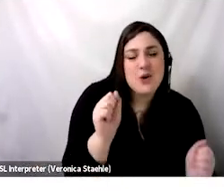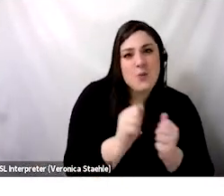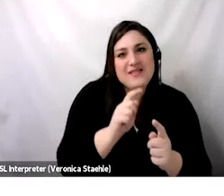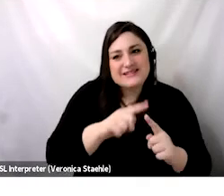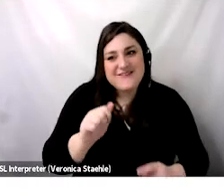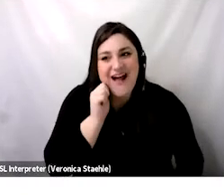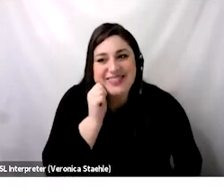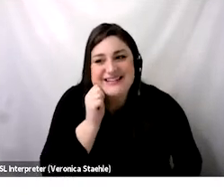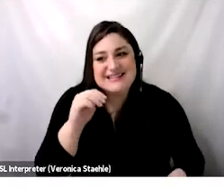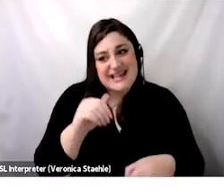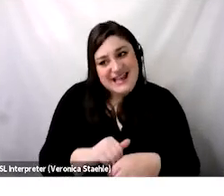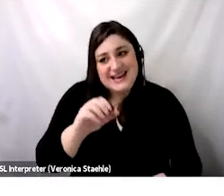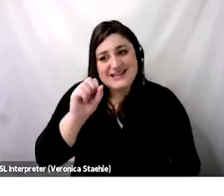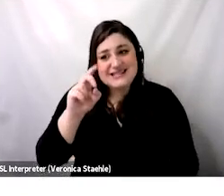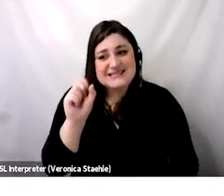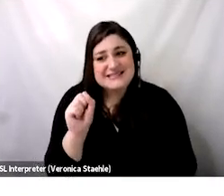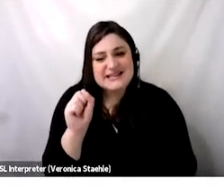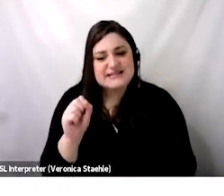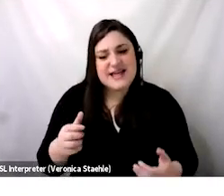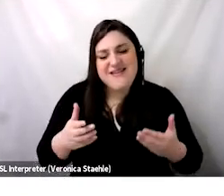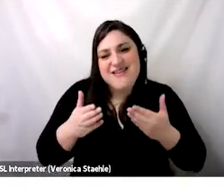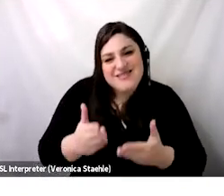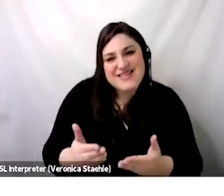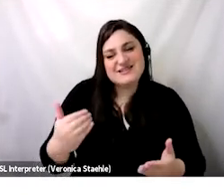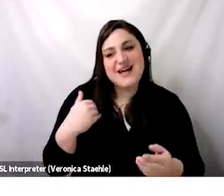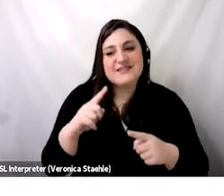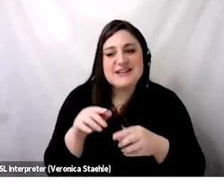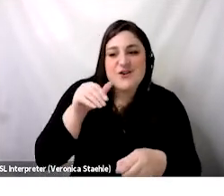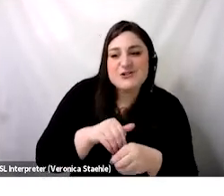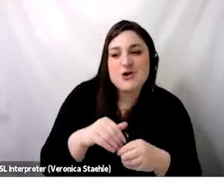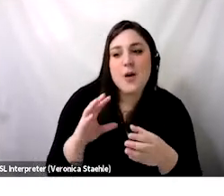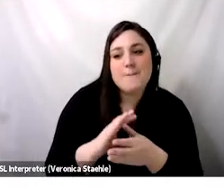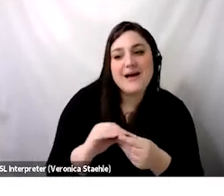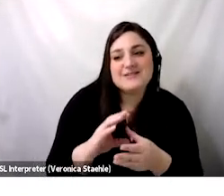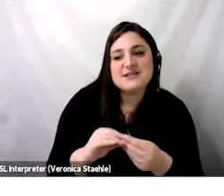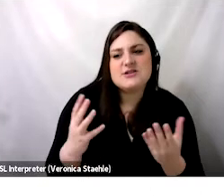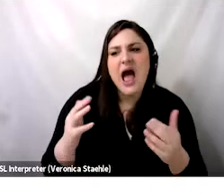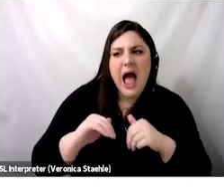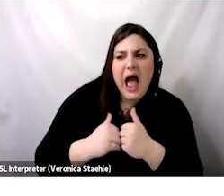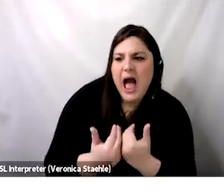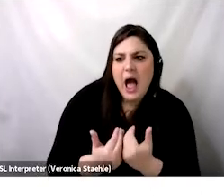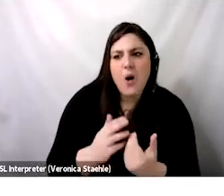hide hidden messages on what they will become on non-native soil.